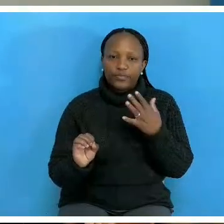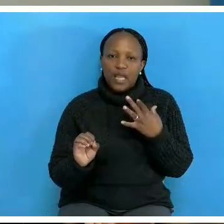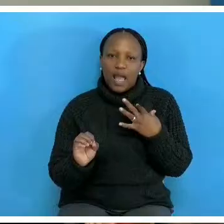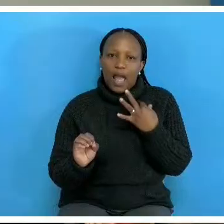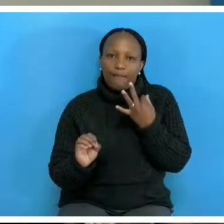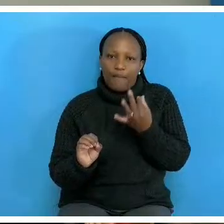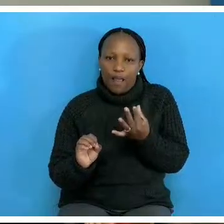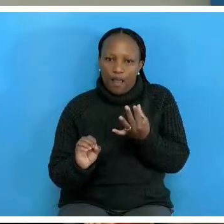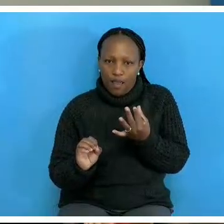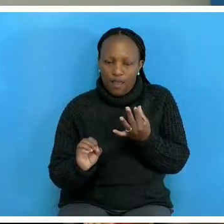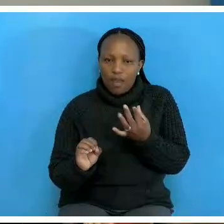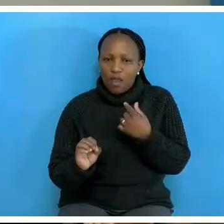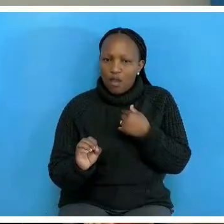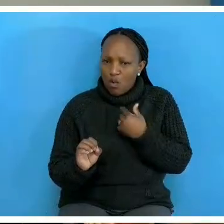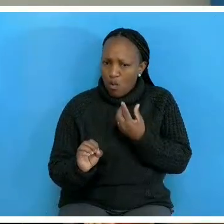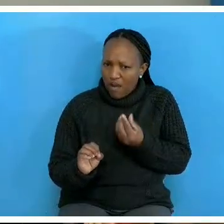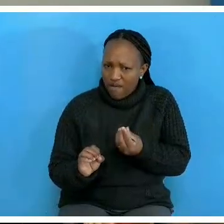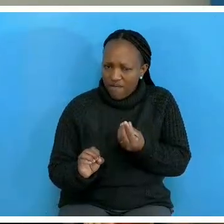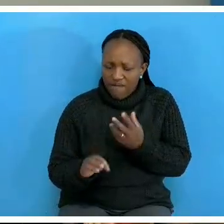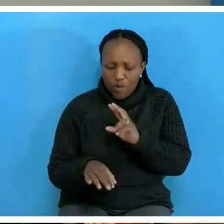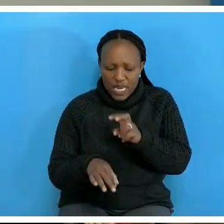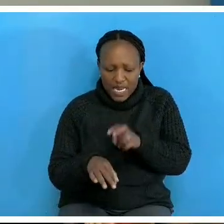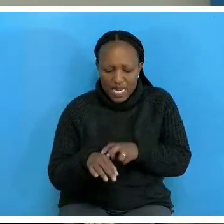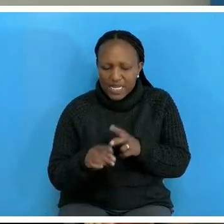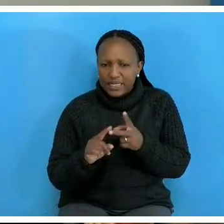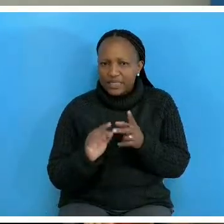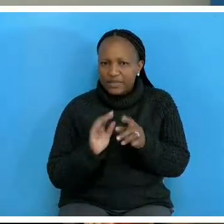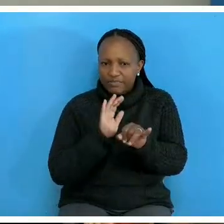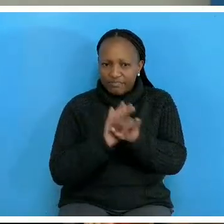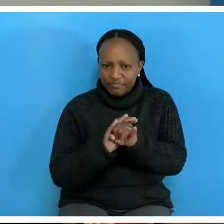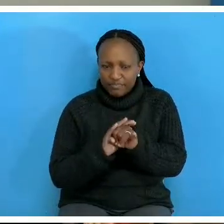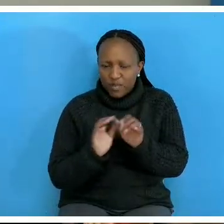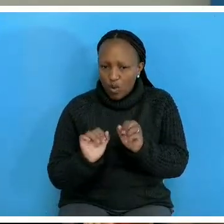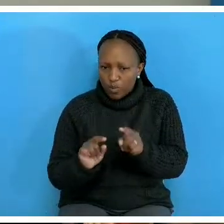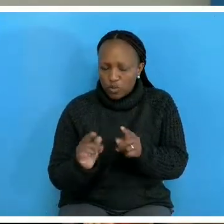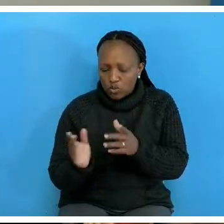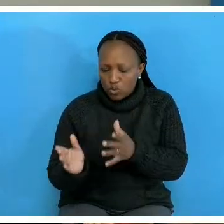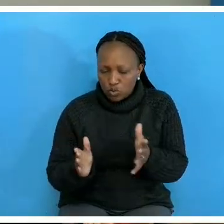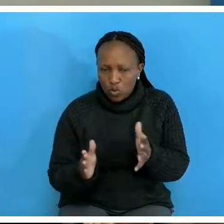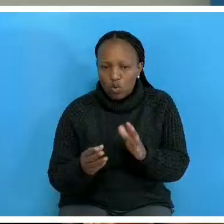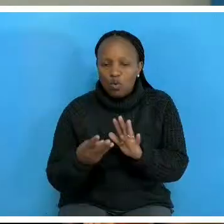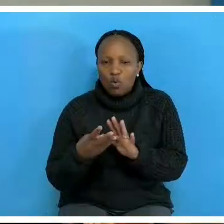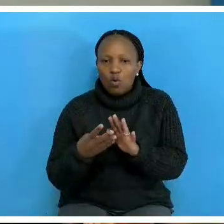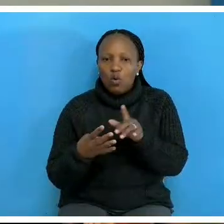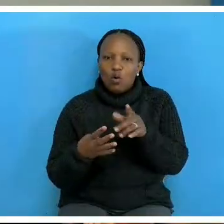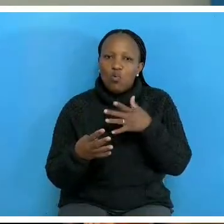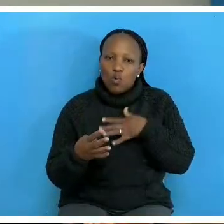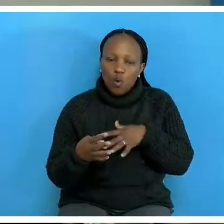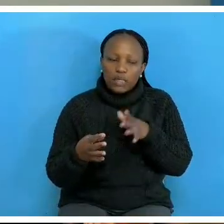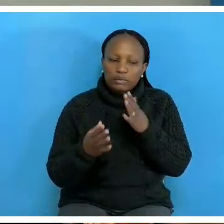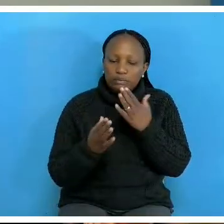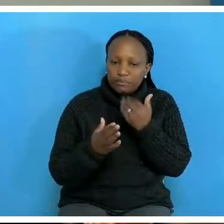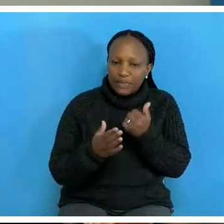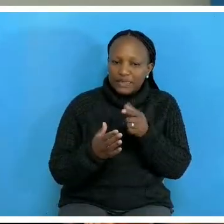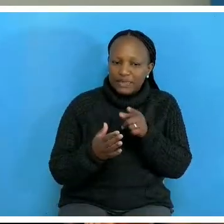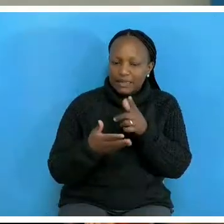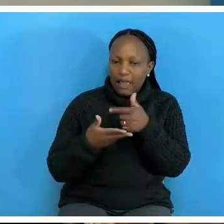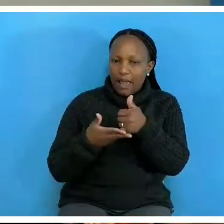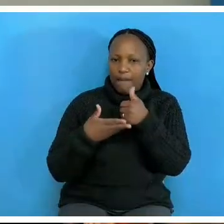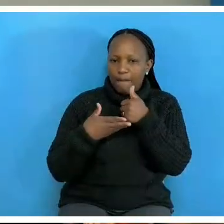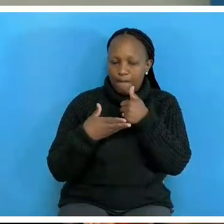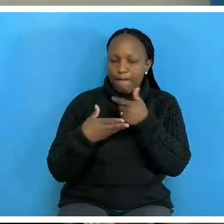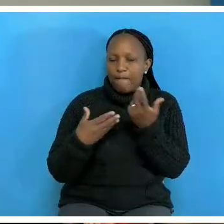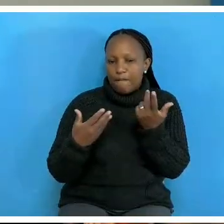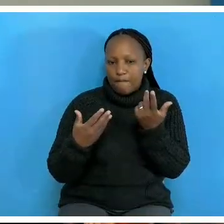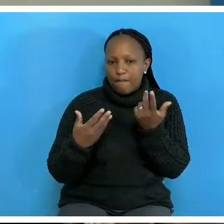to say, we have a need or we have identified this opportunity and will want you to assist us on these issues,